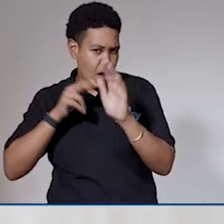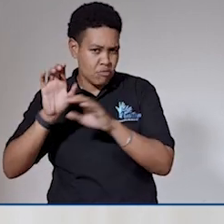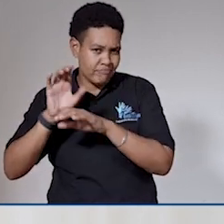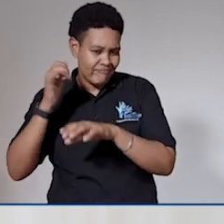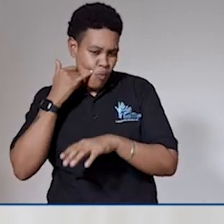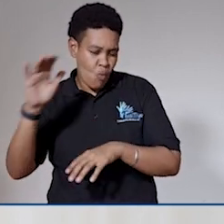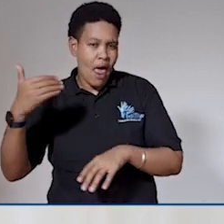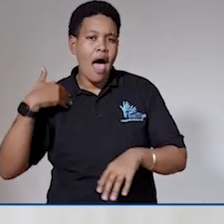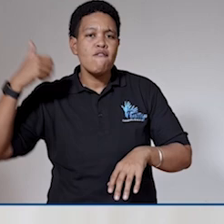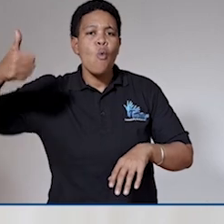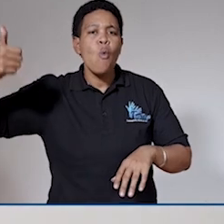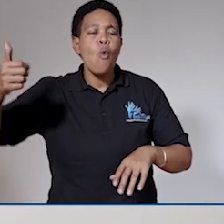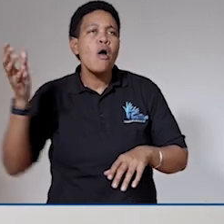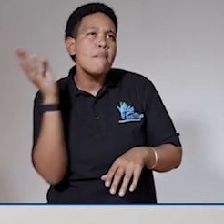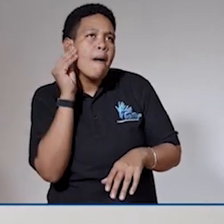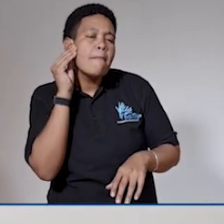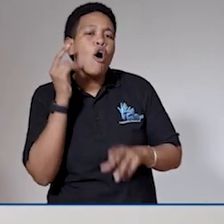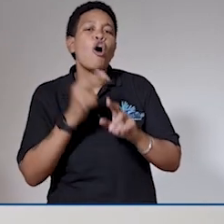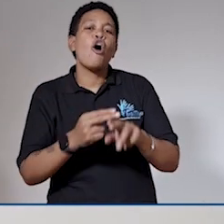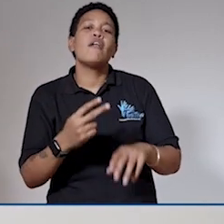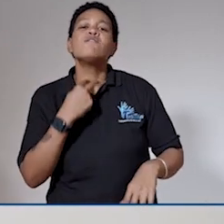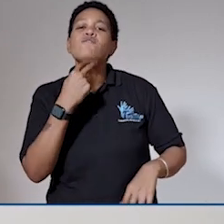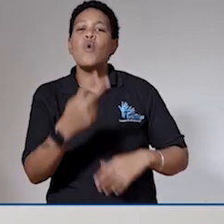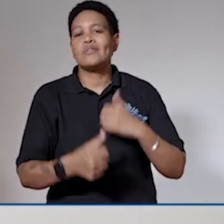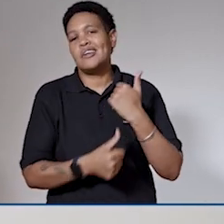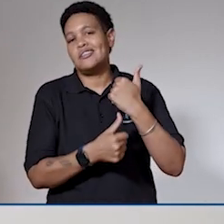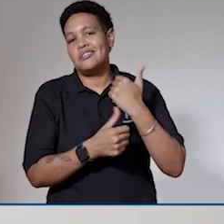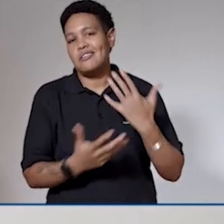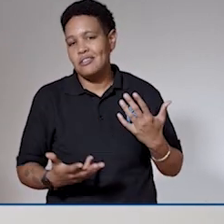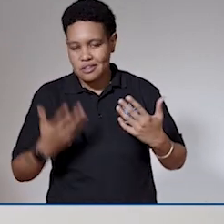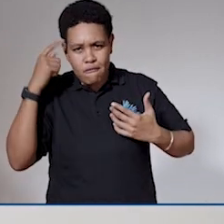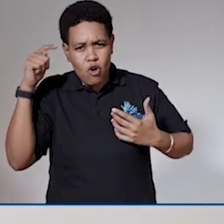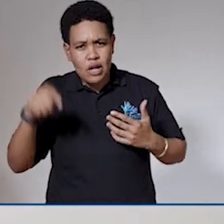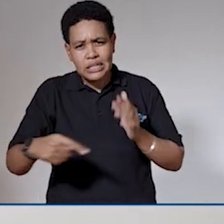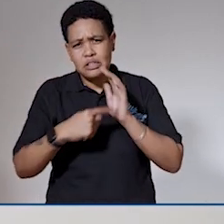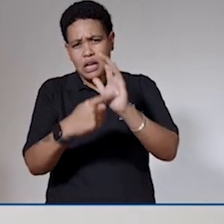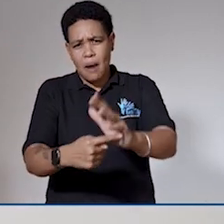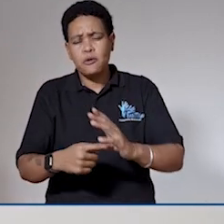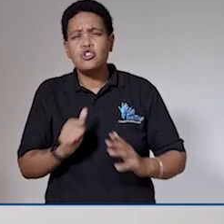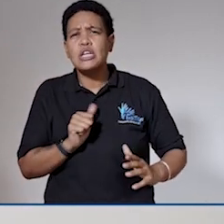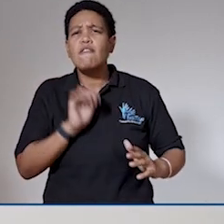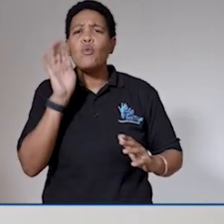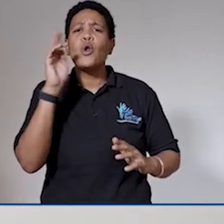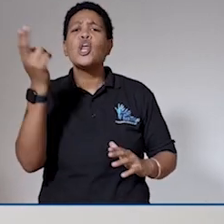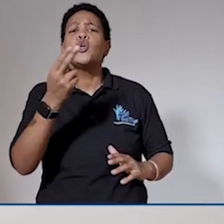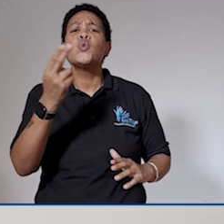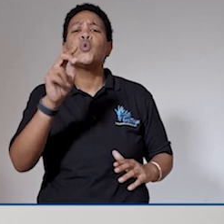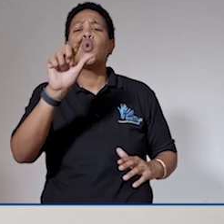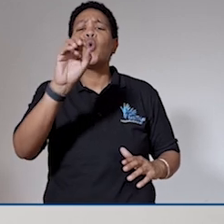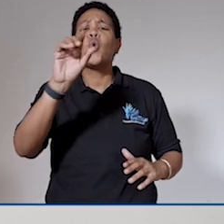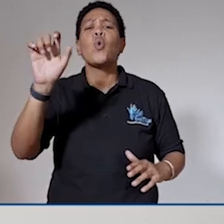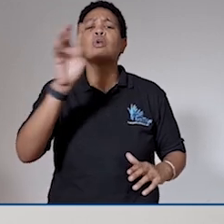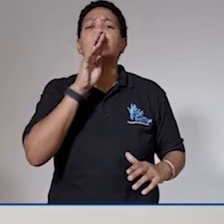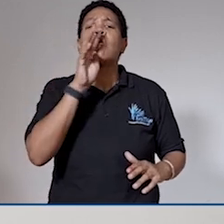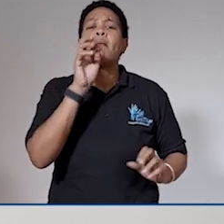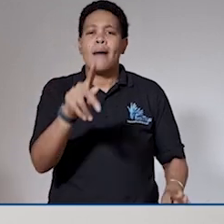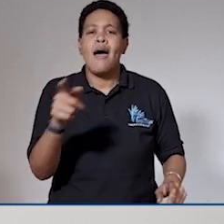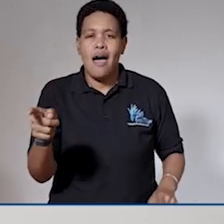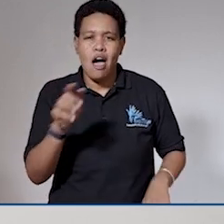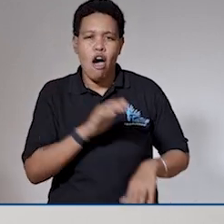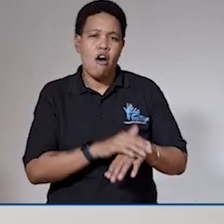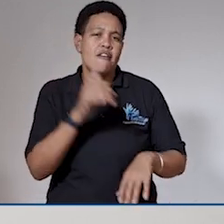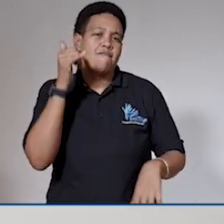is called Voice Assistant. So for this demonstration, I'll be using Google Talkback on a mobile